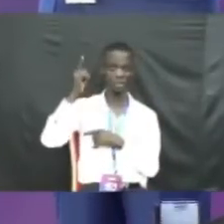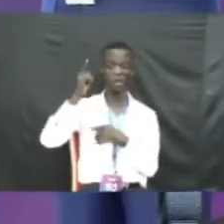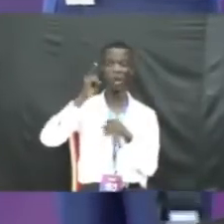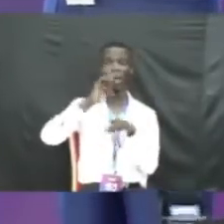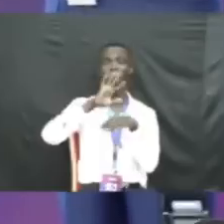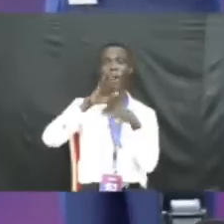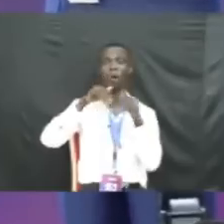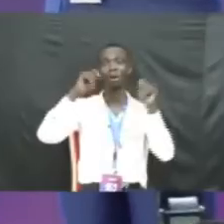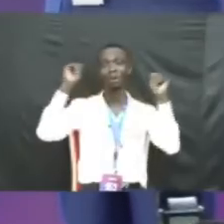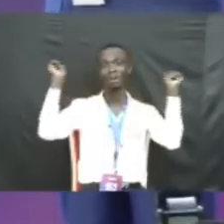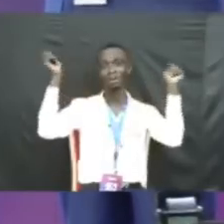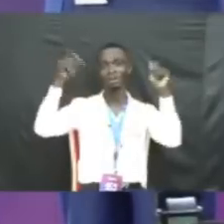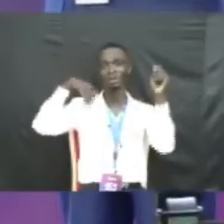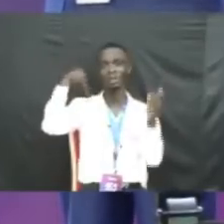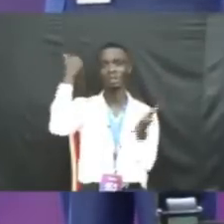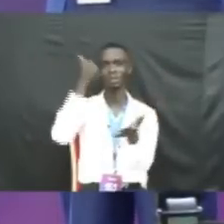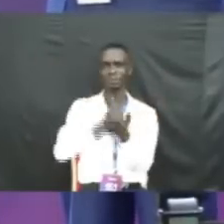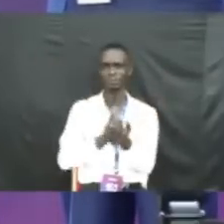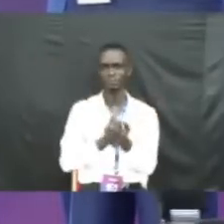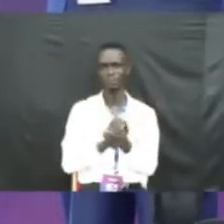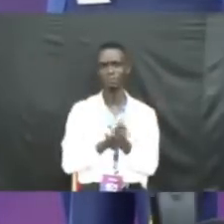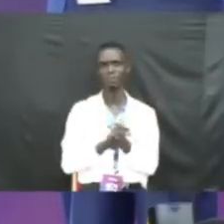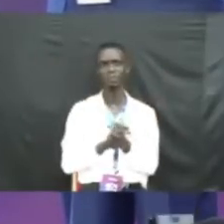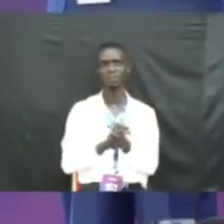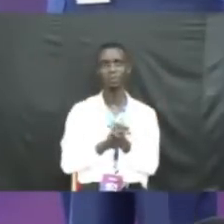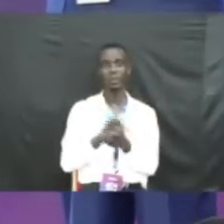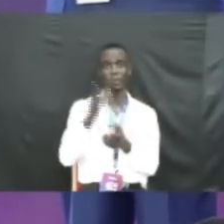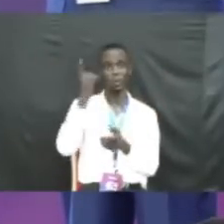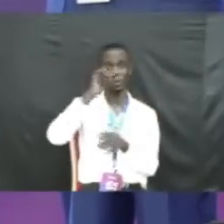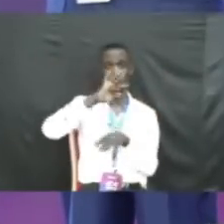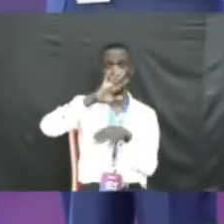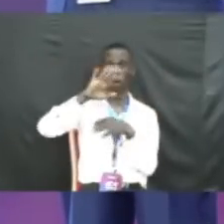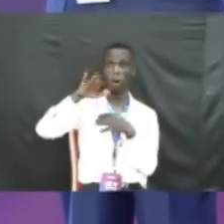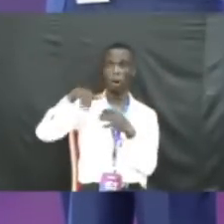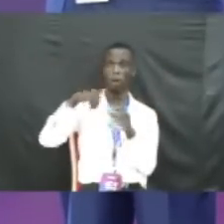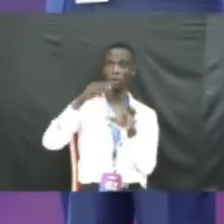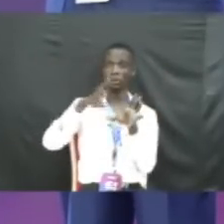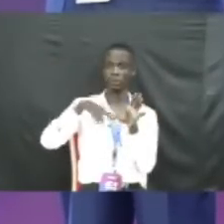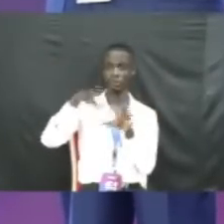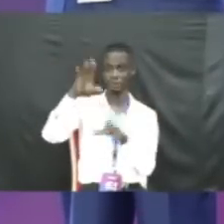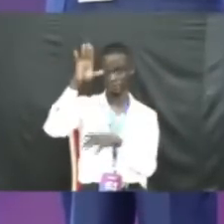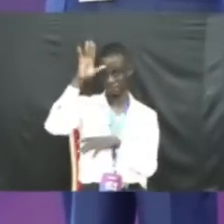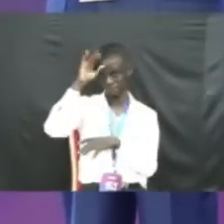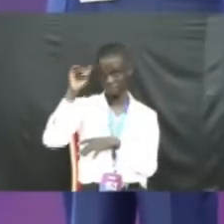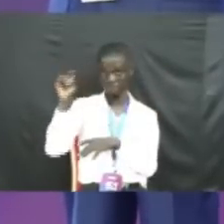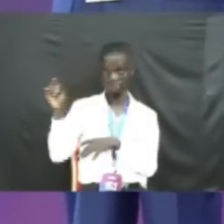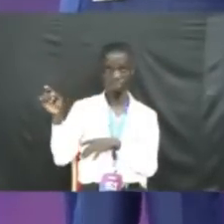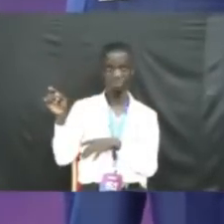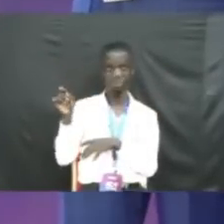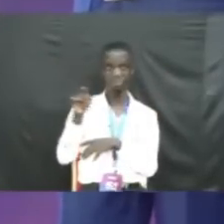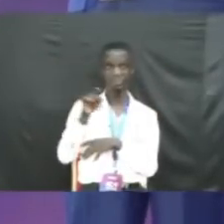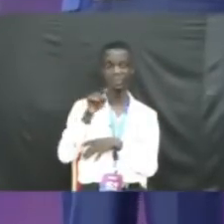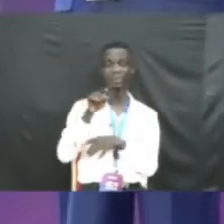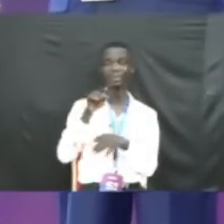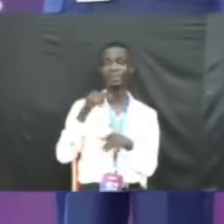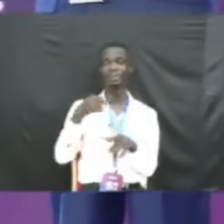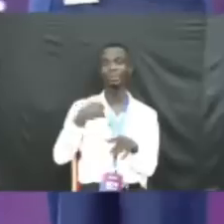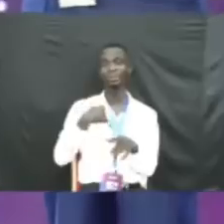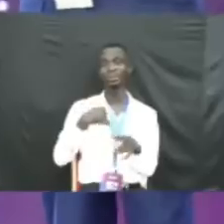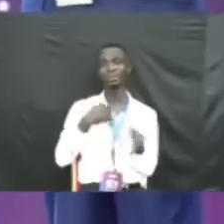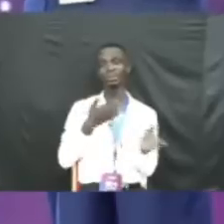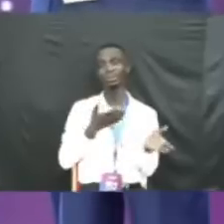Hallelujah. Amen. to all the chairman and whom I served as a